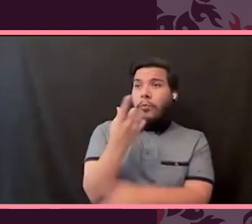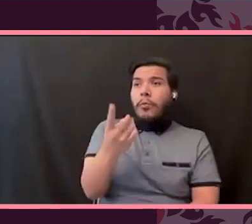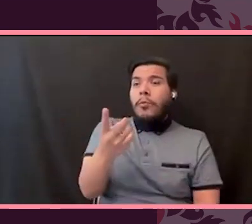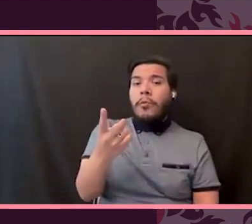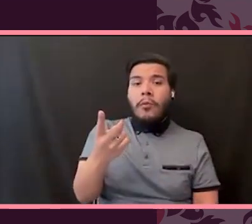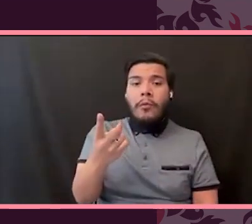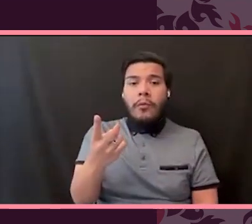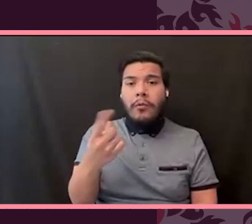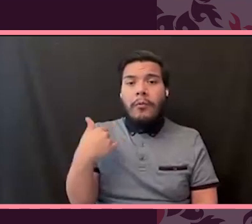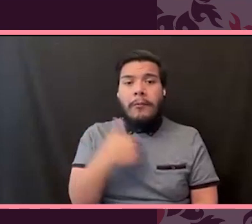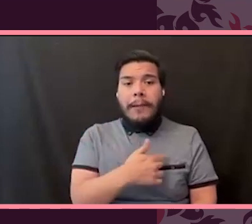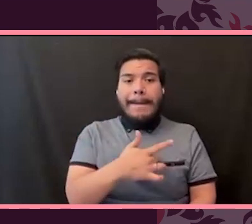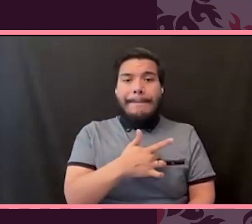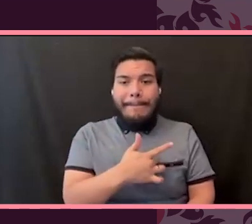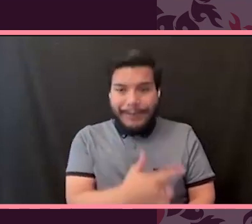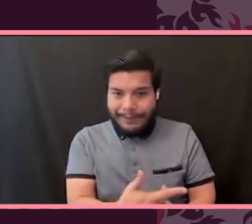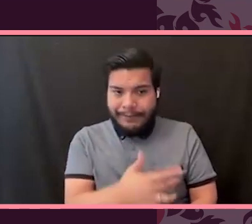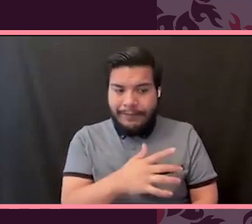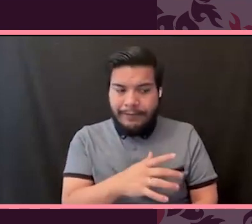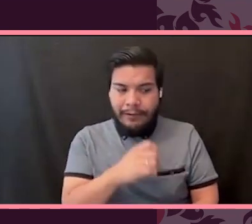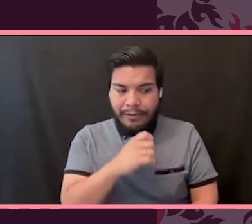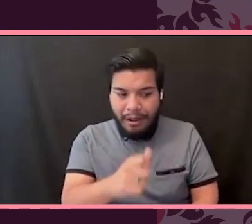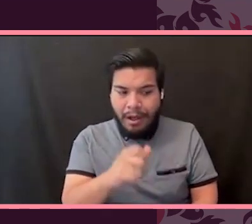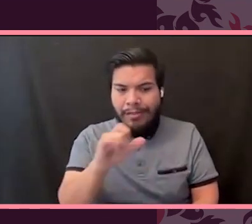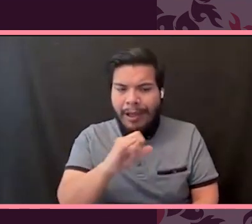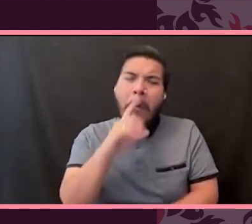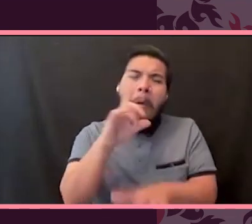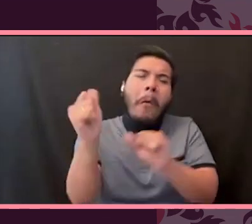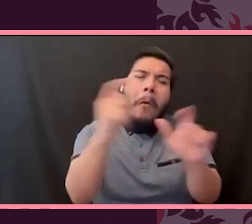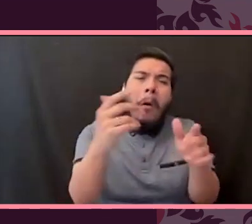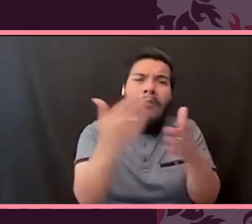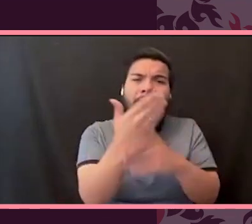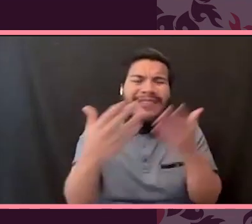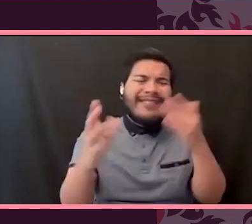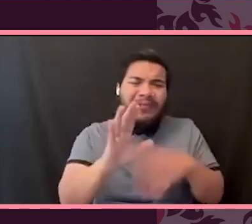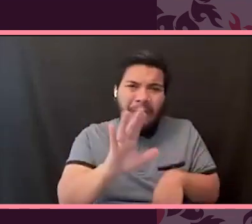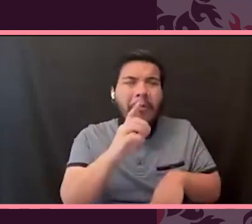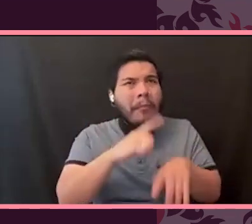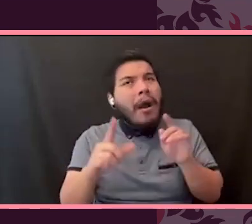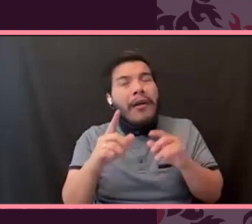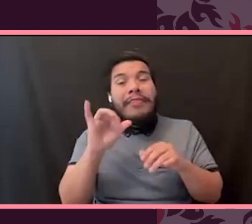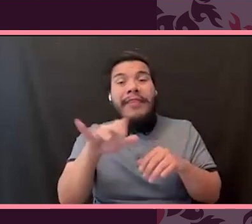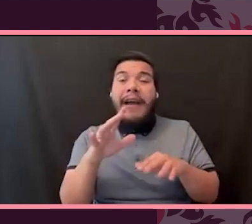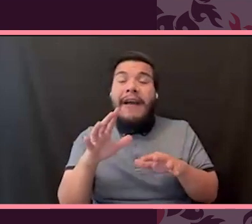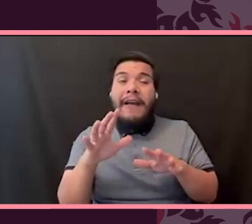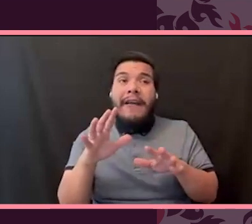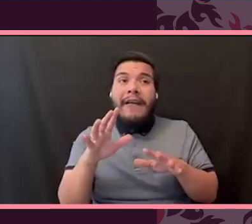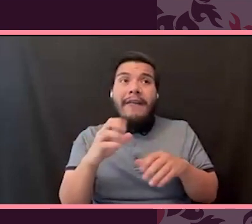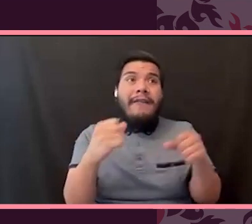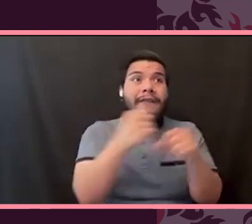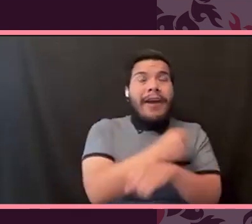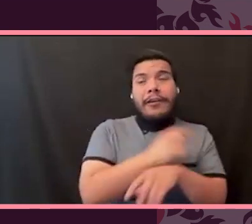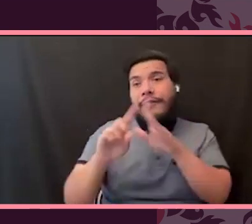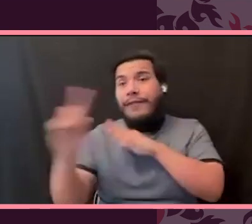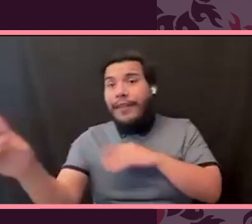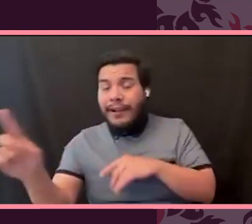we go into I guess not like every new thing, but a lot of like the fight or flight response of this is new, how